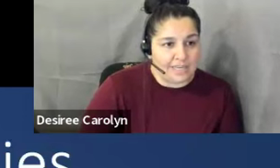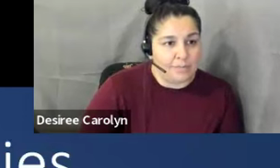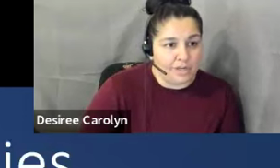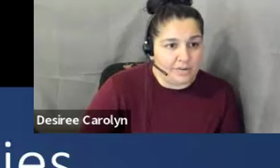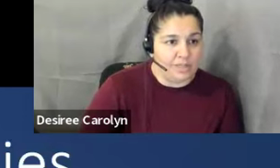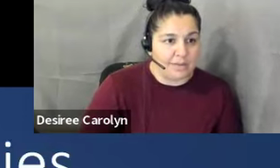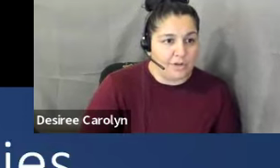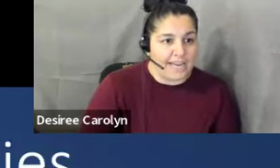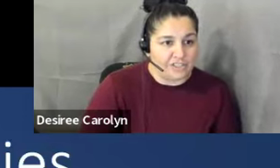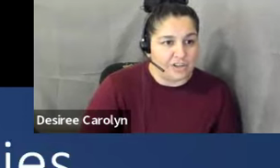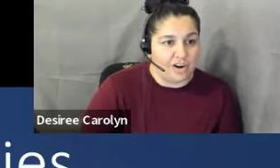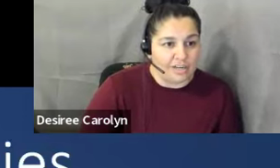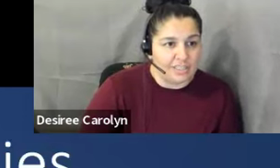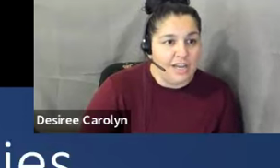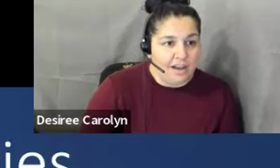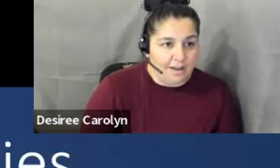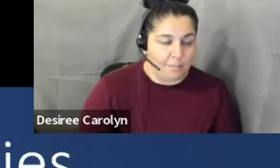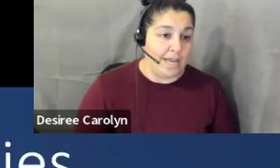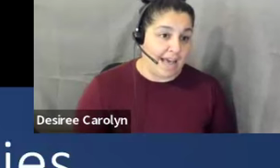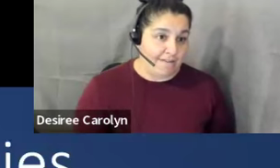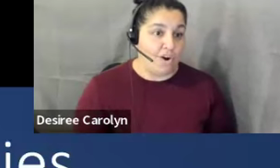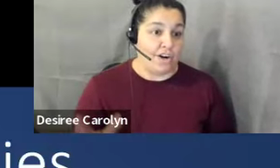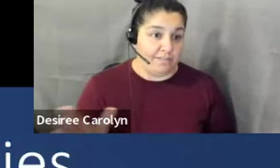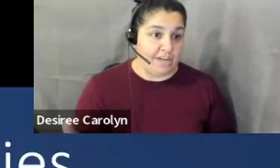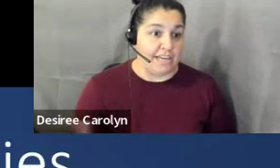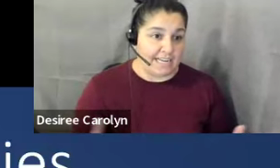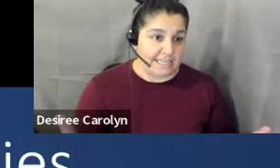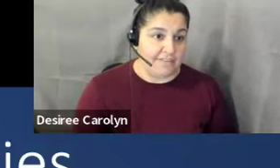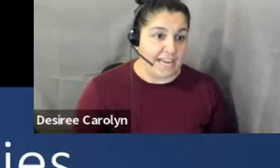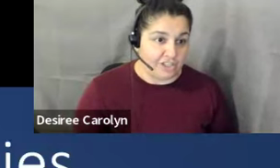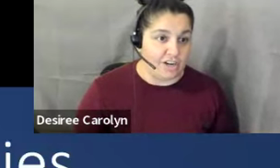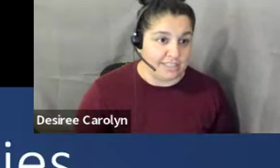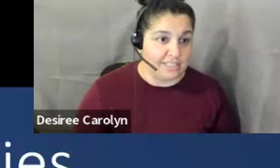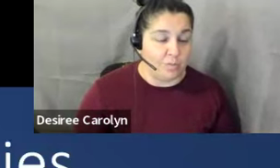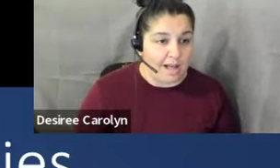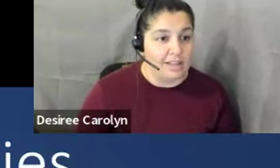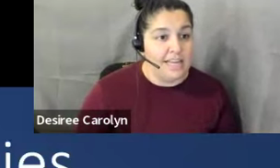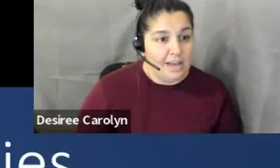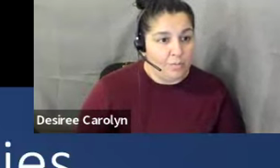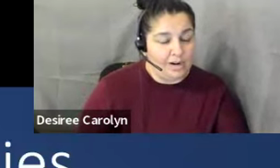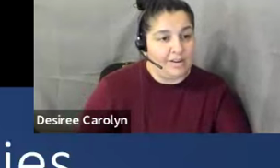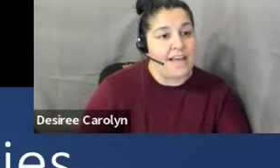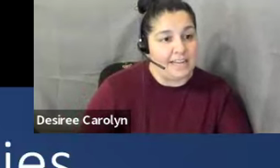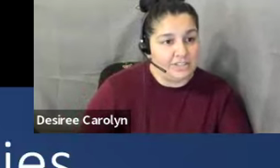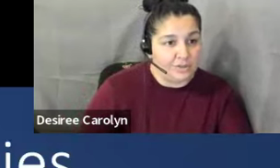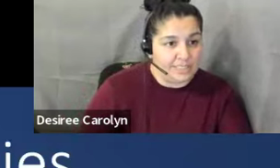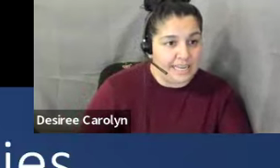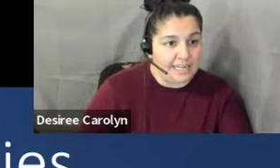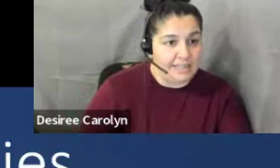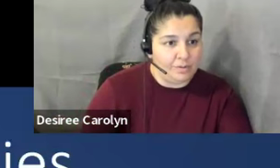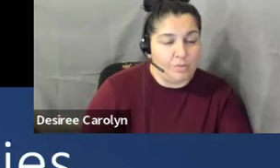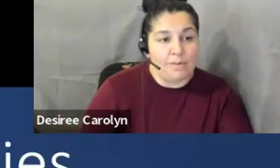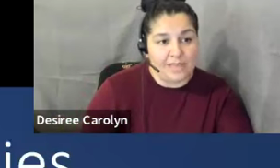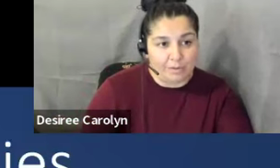also with the community, with the communication cards, we have hard of hearing identification cards as well, where that shows